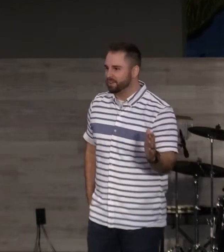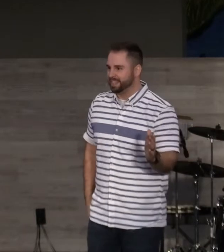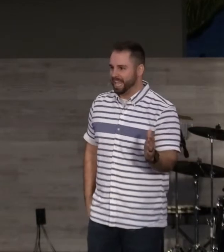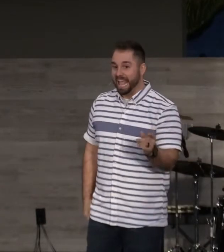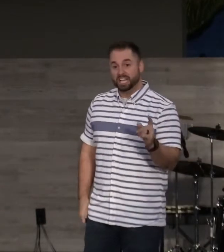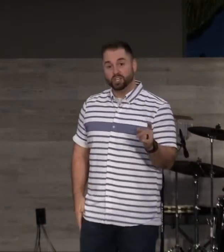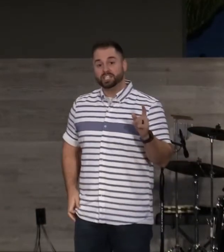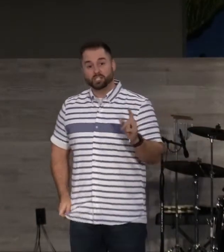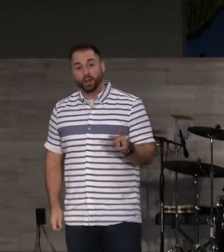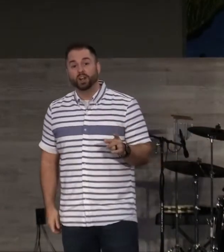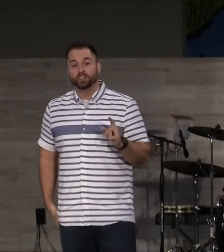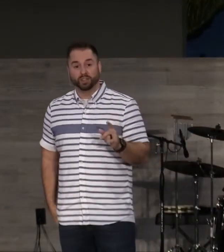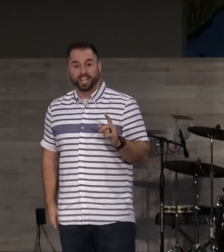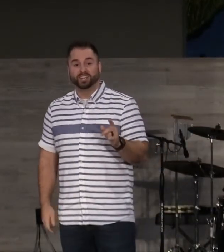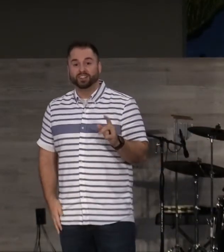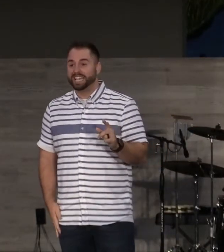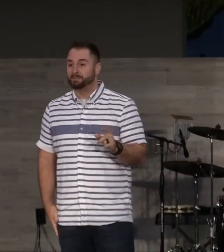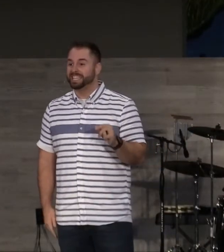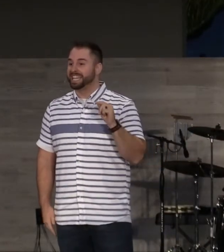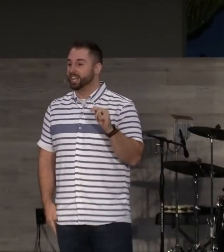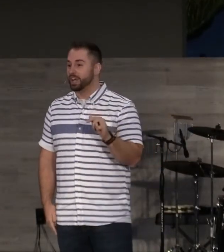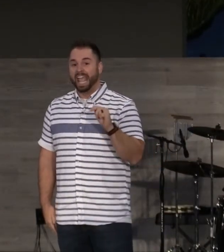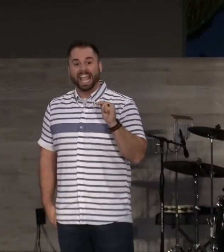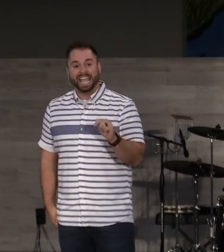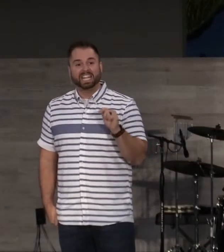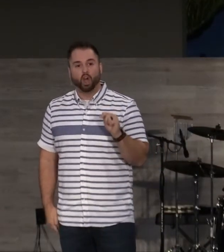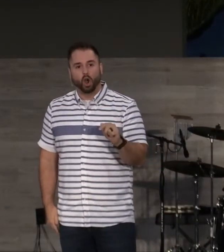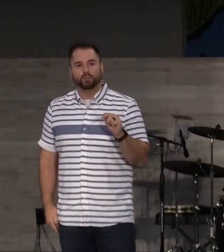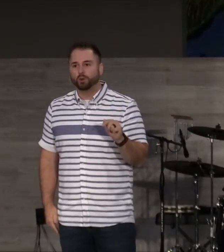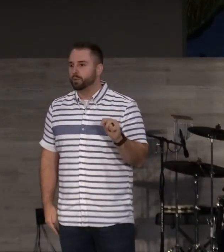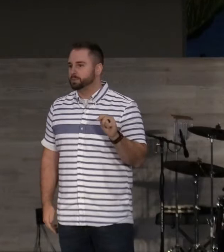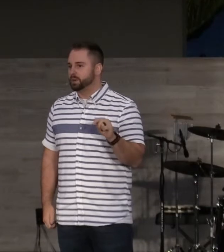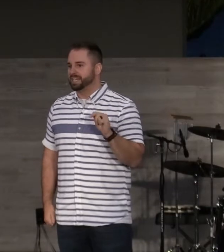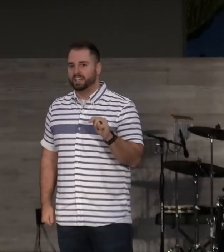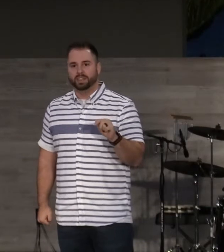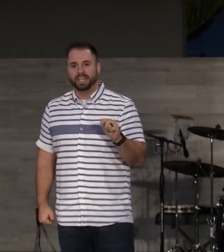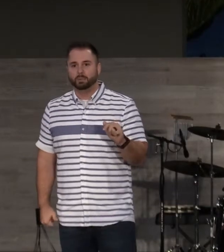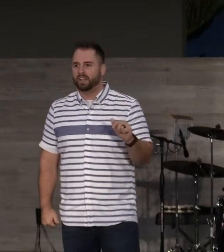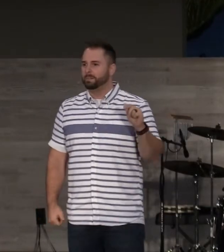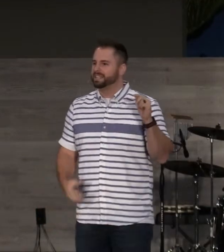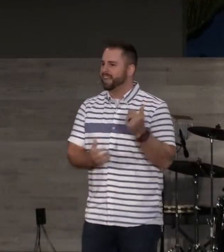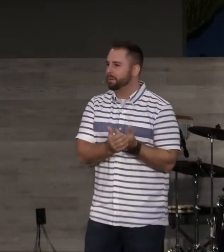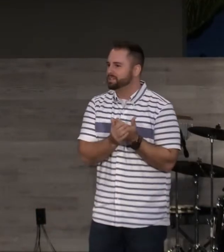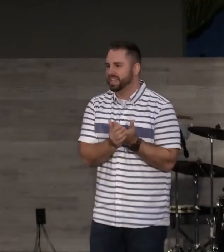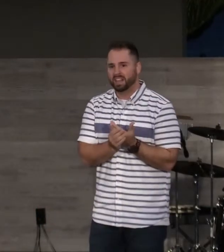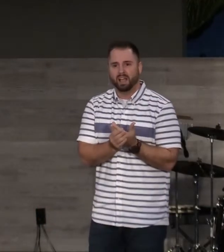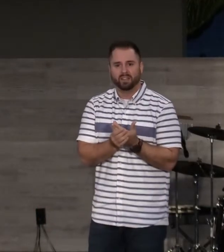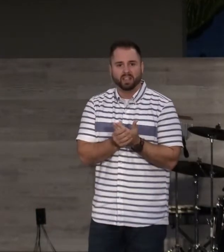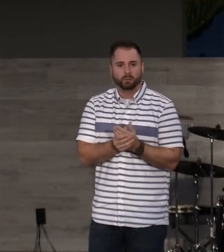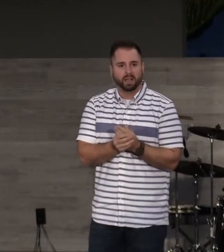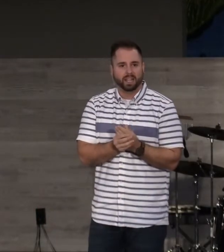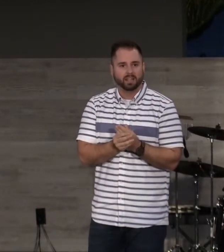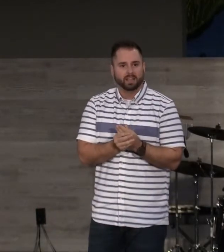given everything. And Jesus turned the tables and he said, "Look, it is hard for a rich person to enter the kingdom of God because of how much they